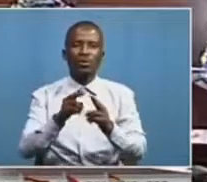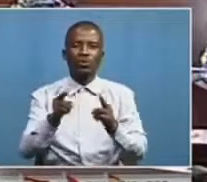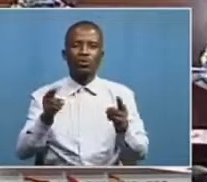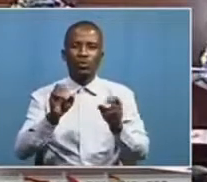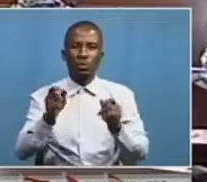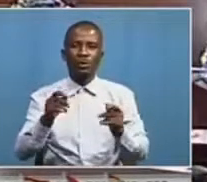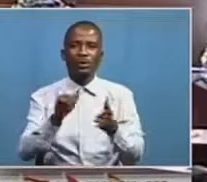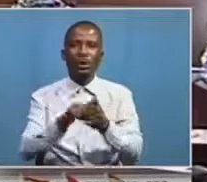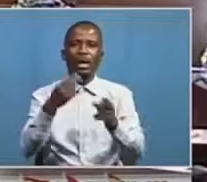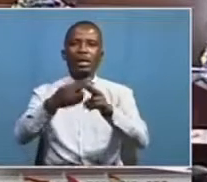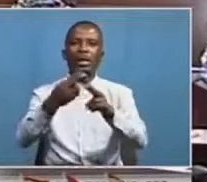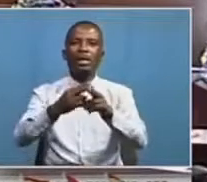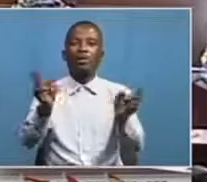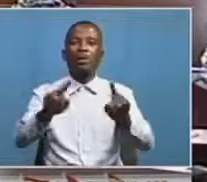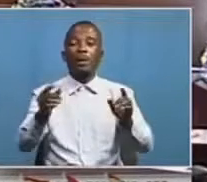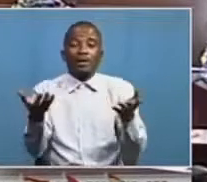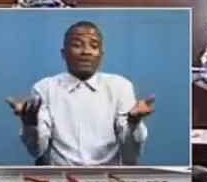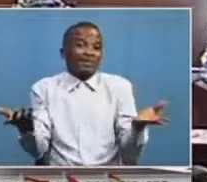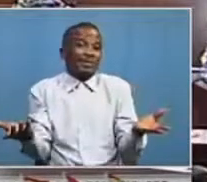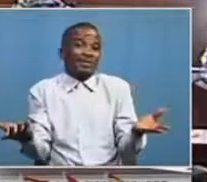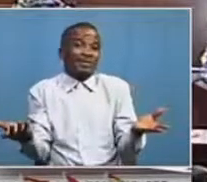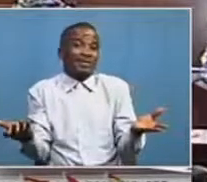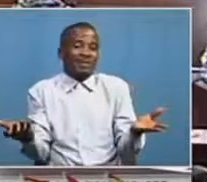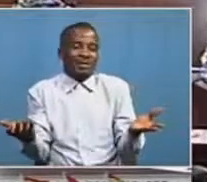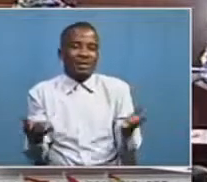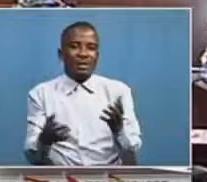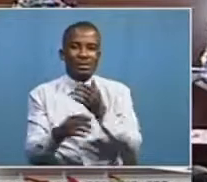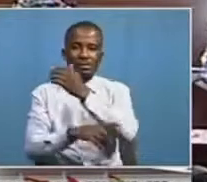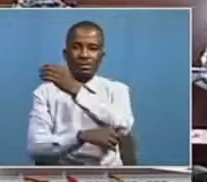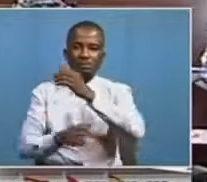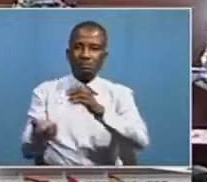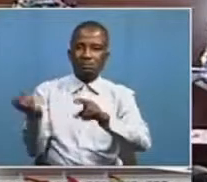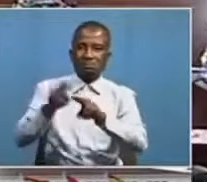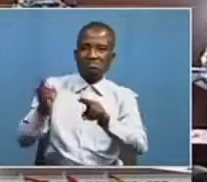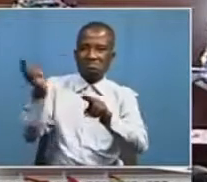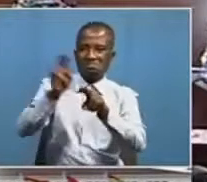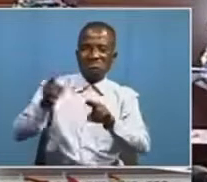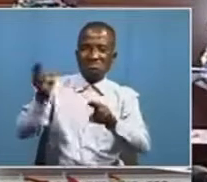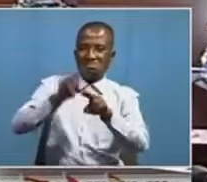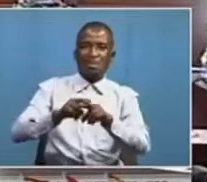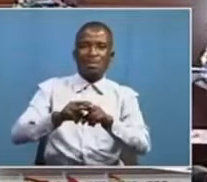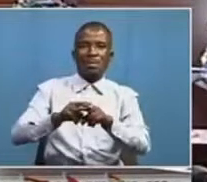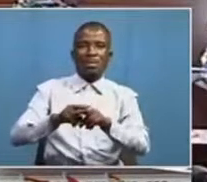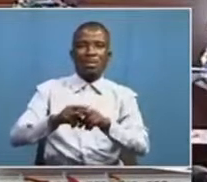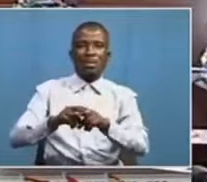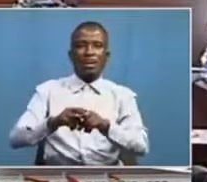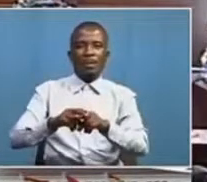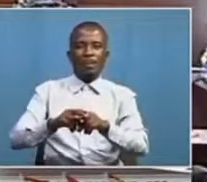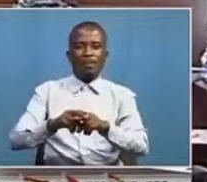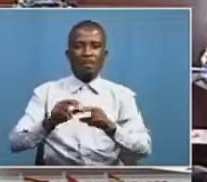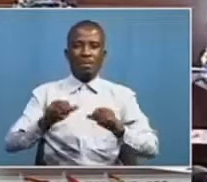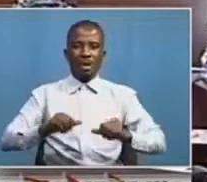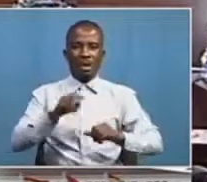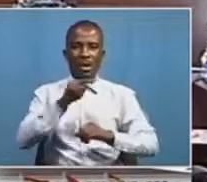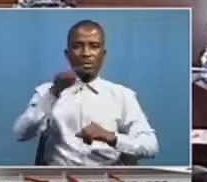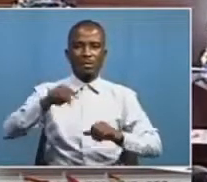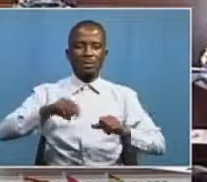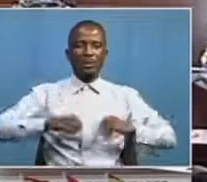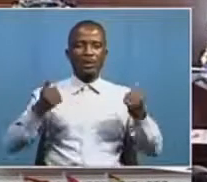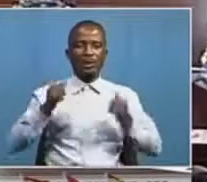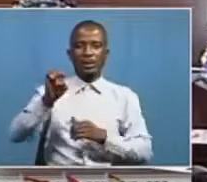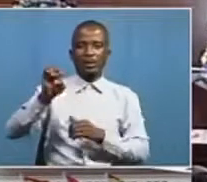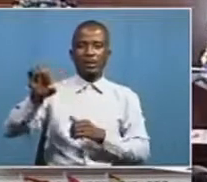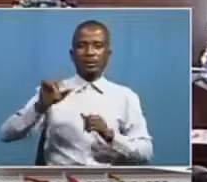was not proof either. The allegation of vote pardon in favor of second respondent was denied by both respondents. Having been so